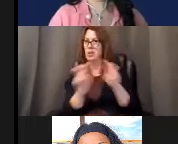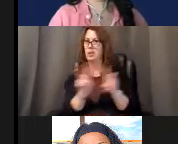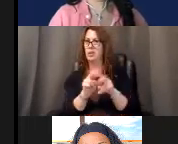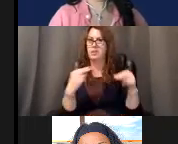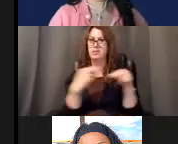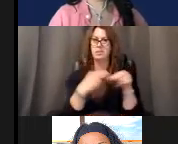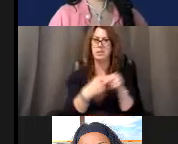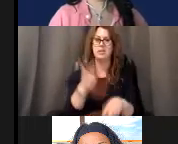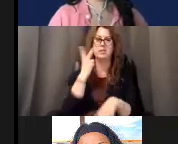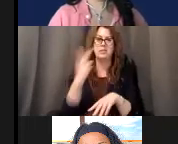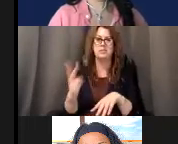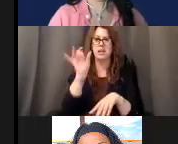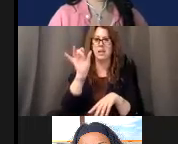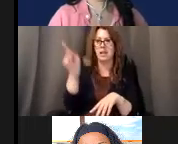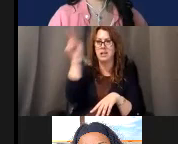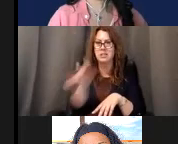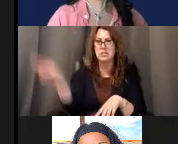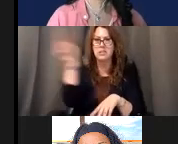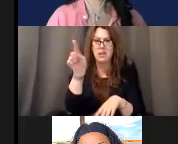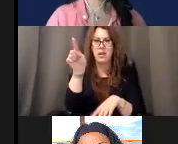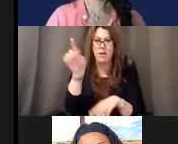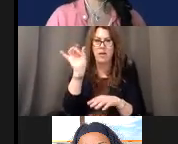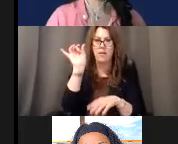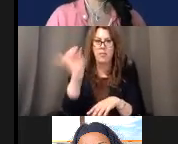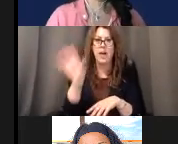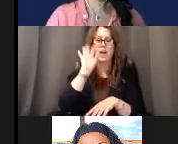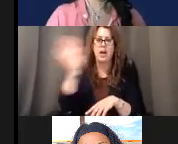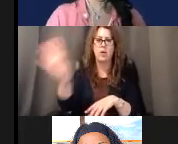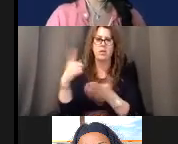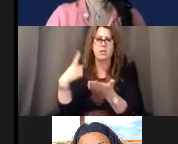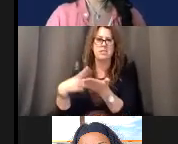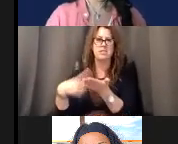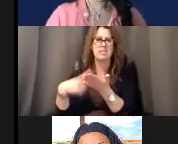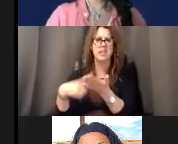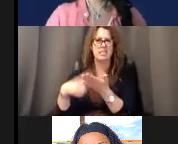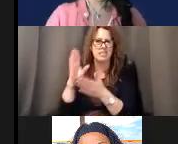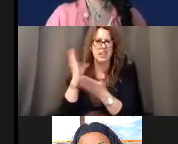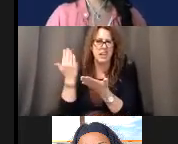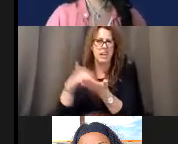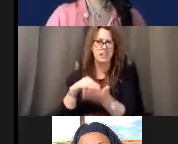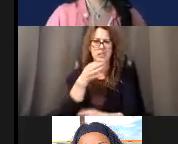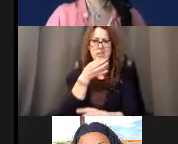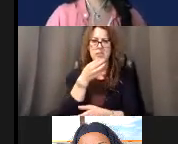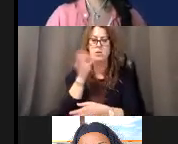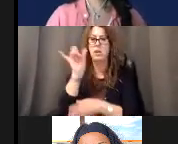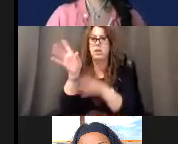see historical context is key. We're going to touch on that again in a few slides. But we think it's just really important